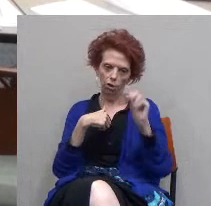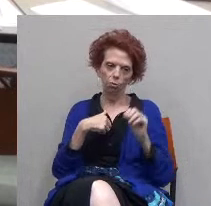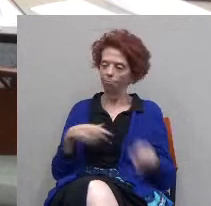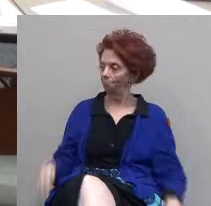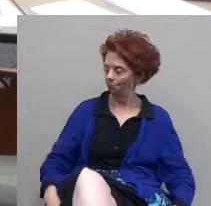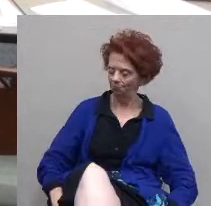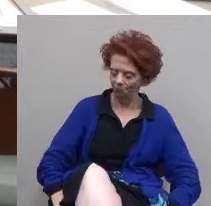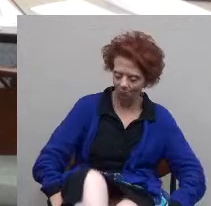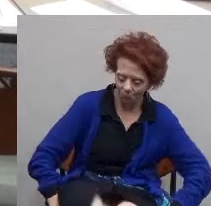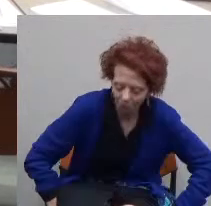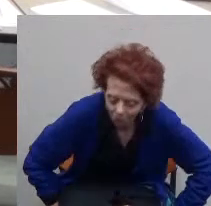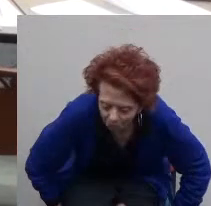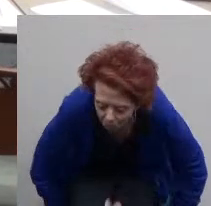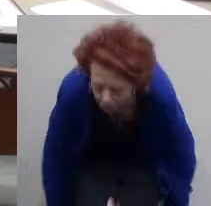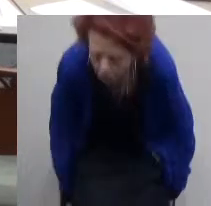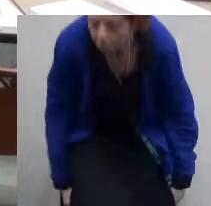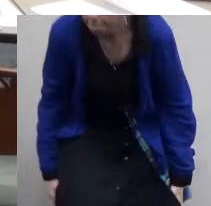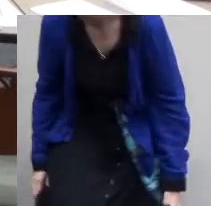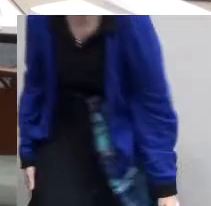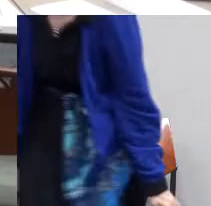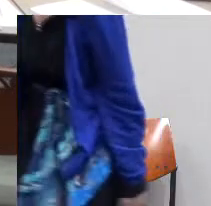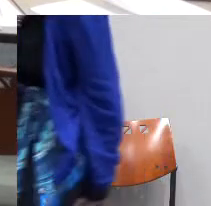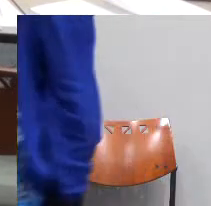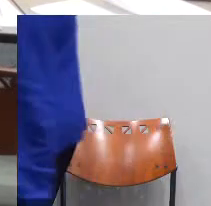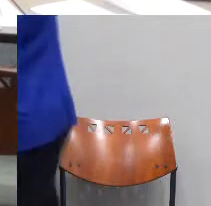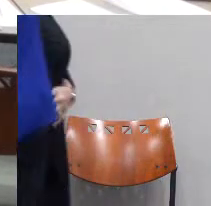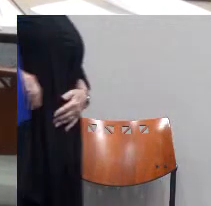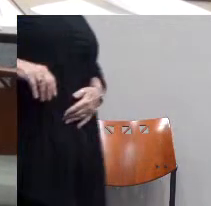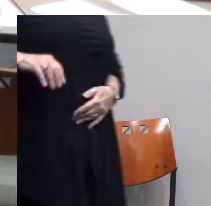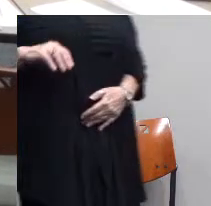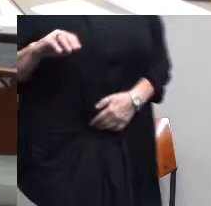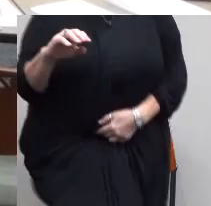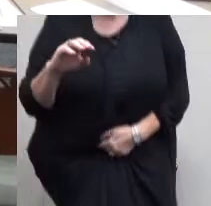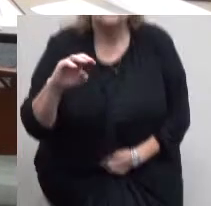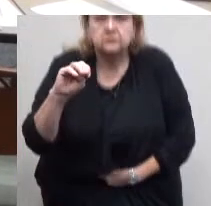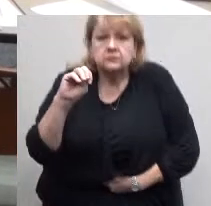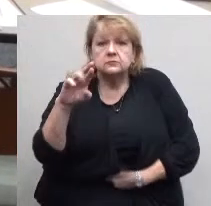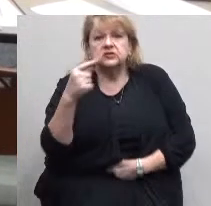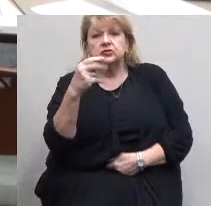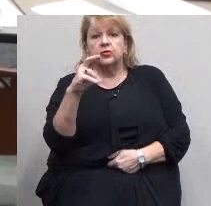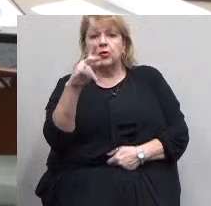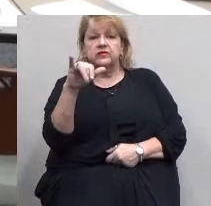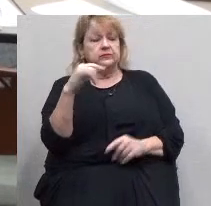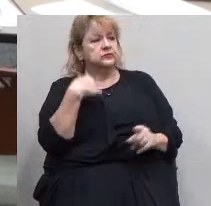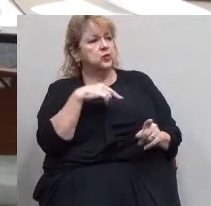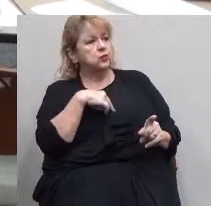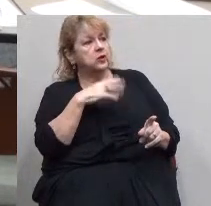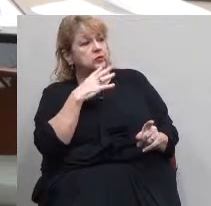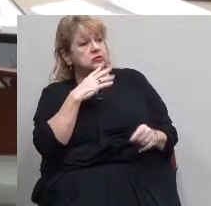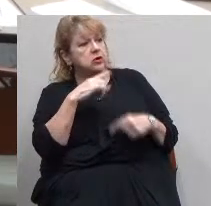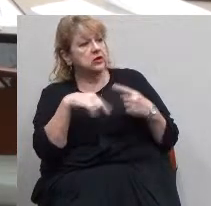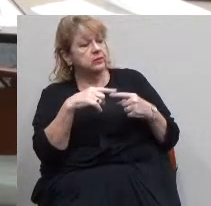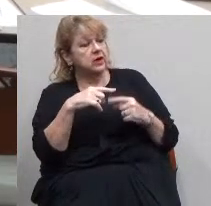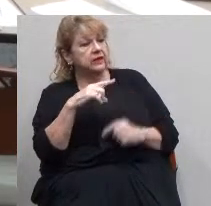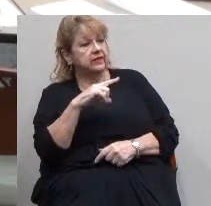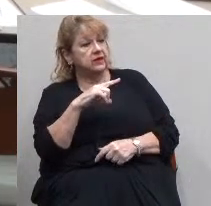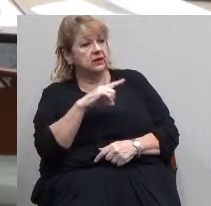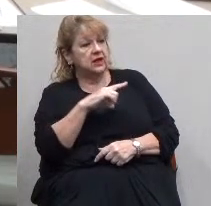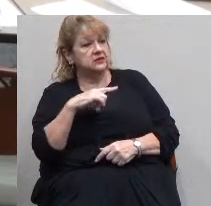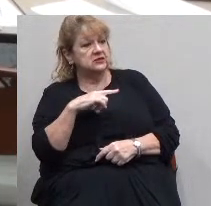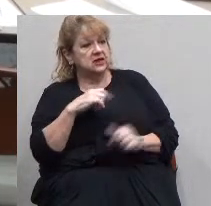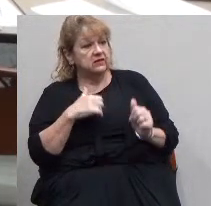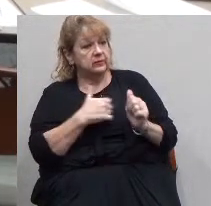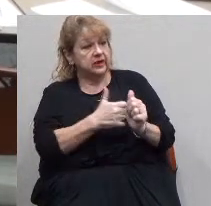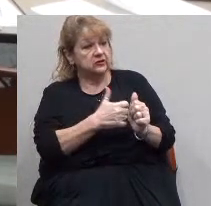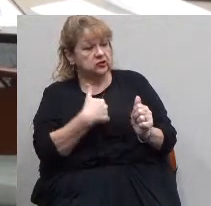Garvey? Yes, while we were talking about legislative updates, do we have an item on our April agenda for an update? Yes, sir, you do.